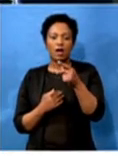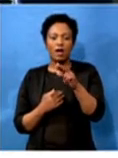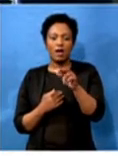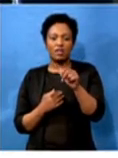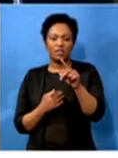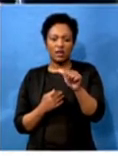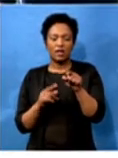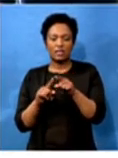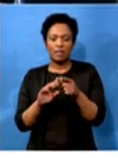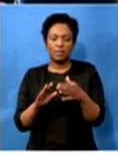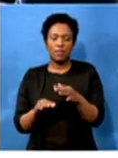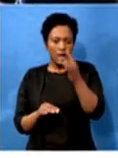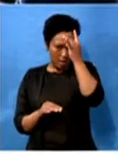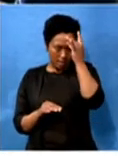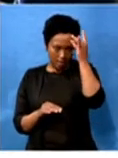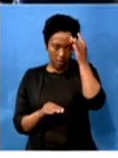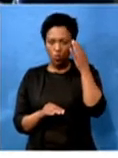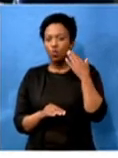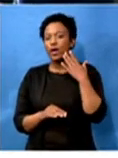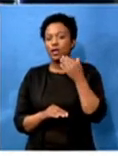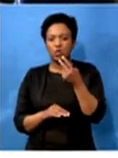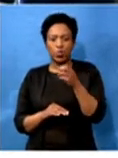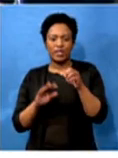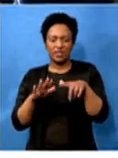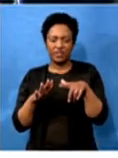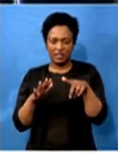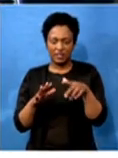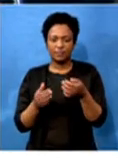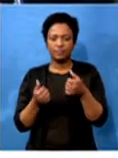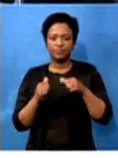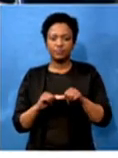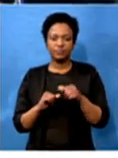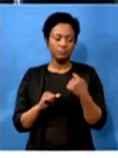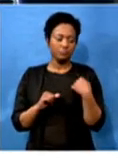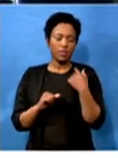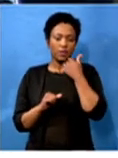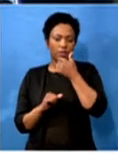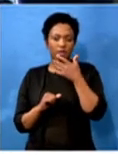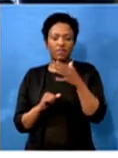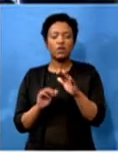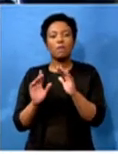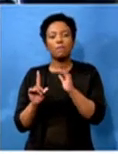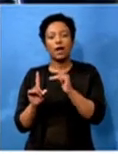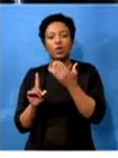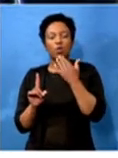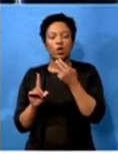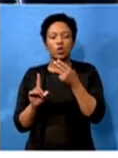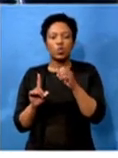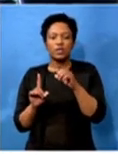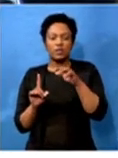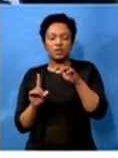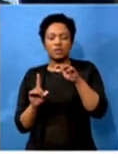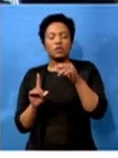the March the 28th, 2017. And Dennis Goldberg, not so long ago, saying goodbye to him on the 29th of